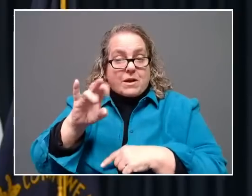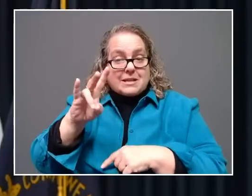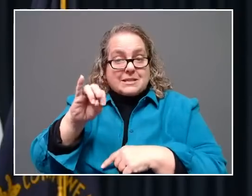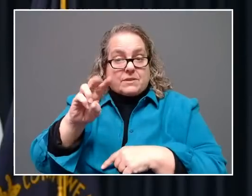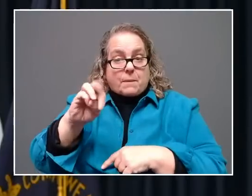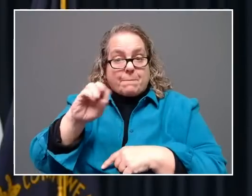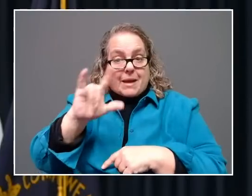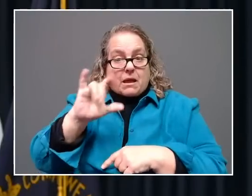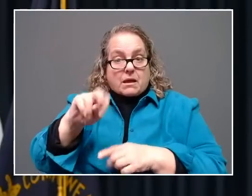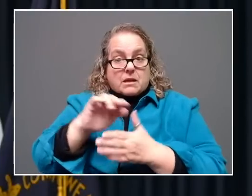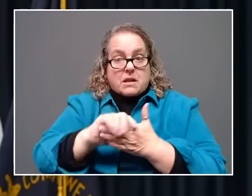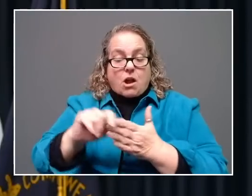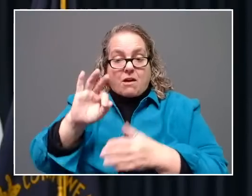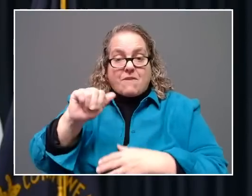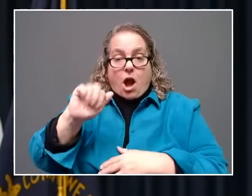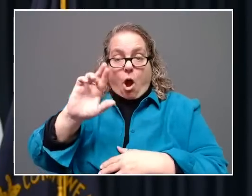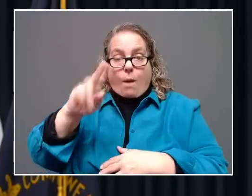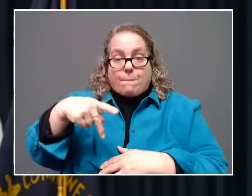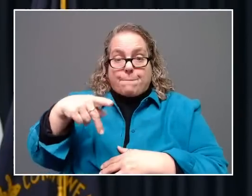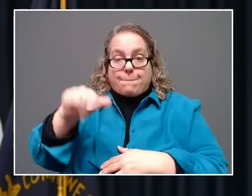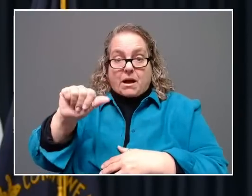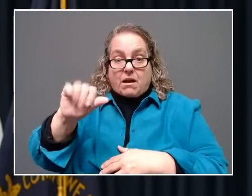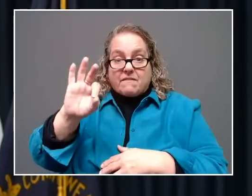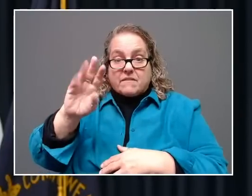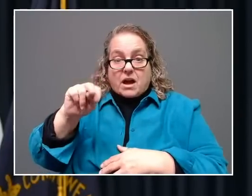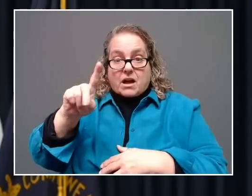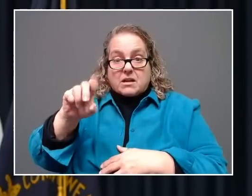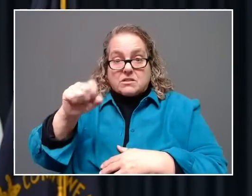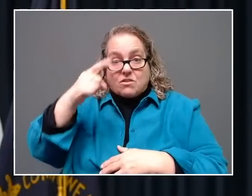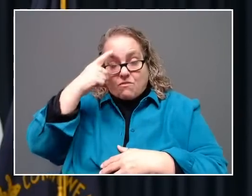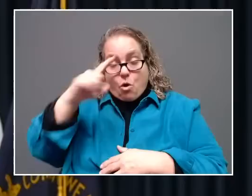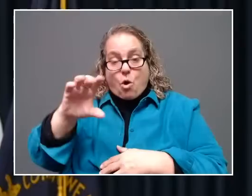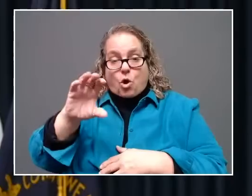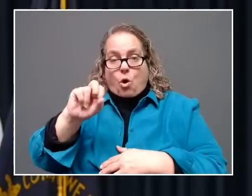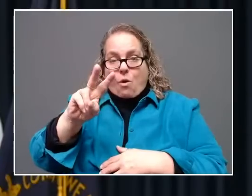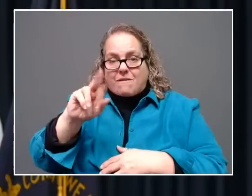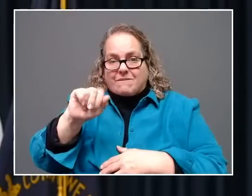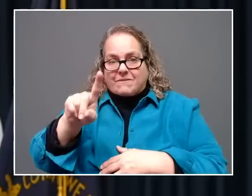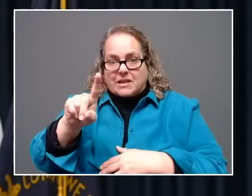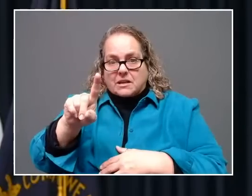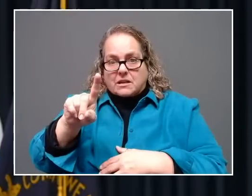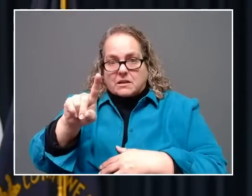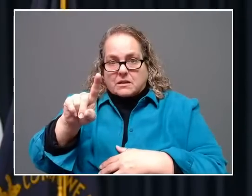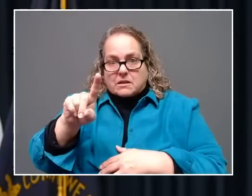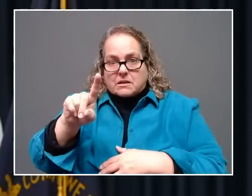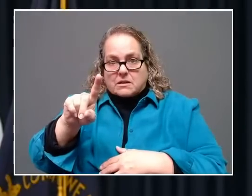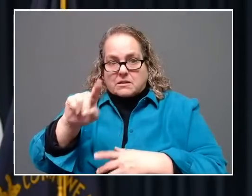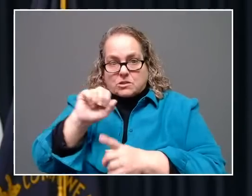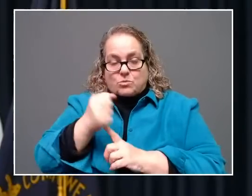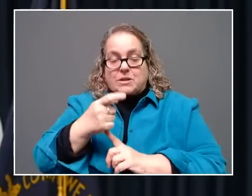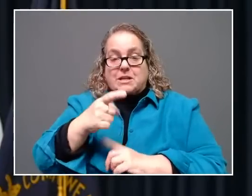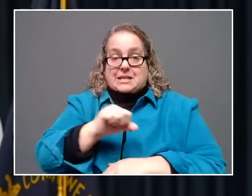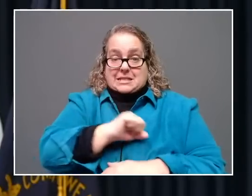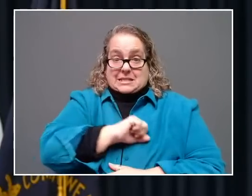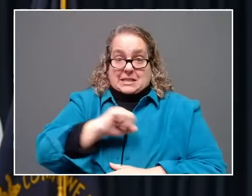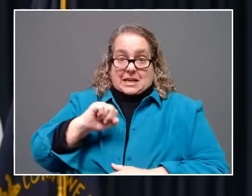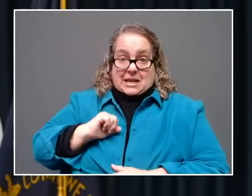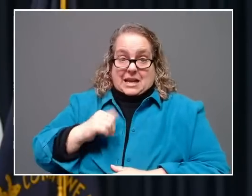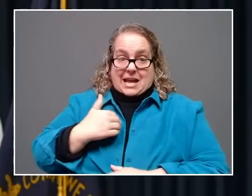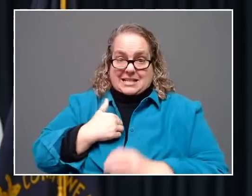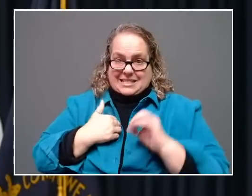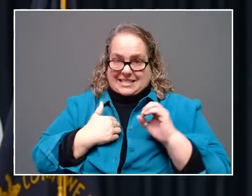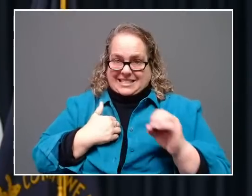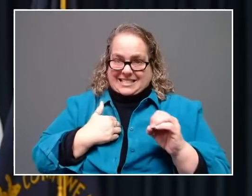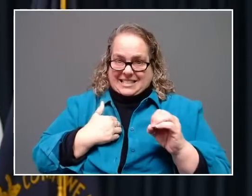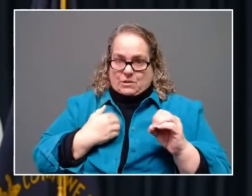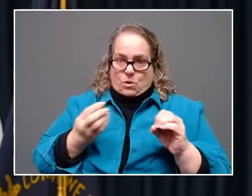ARPA funds for COVID mitigation. I think the Senate version has $0